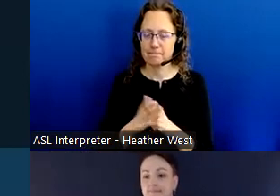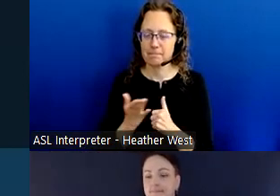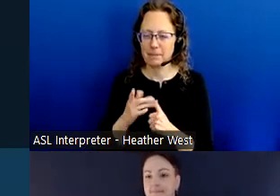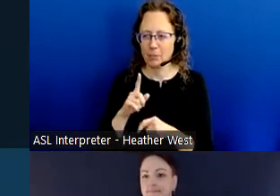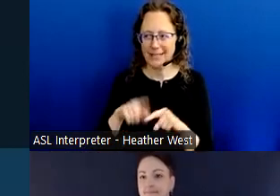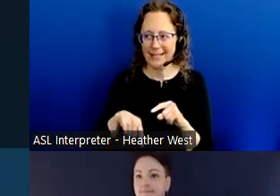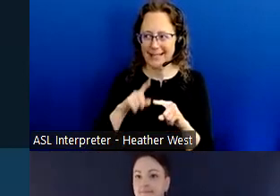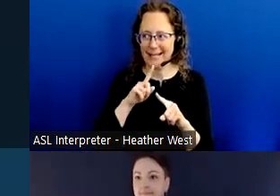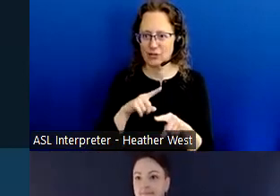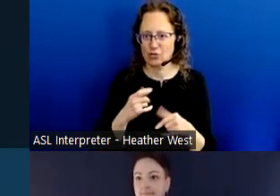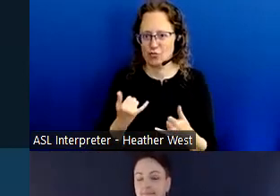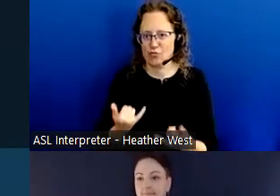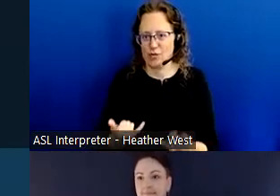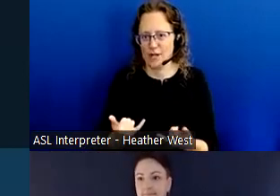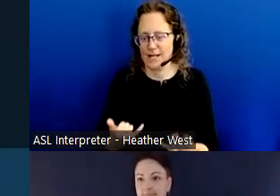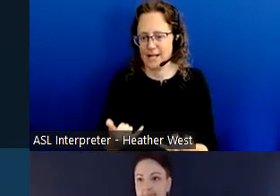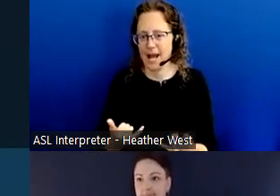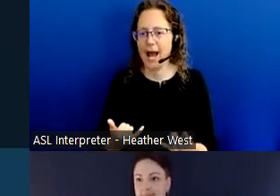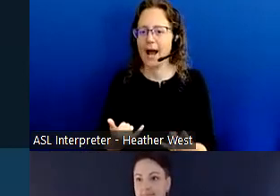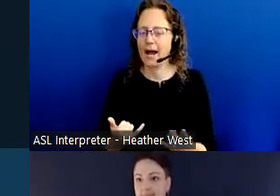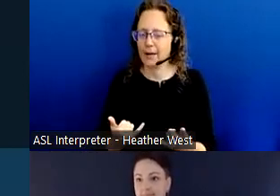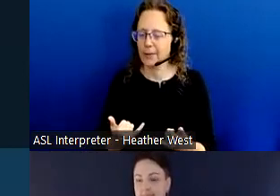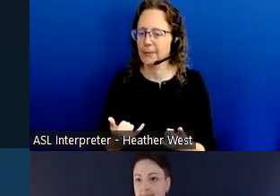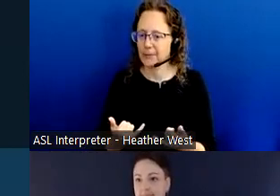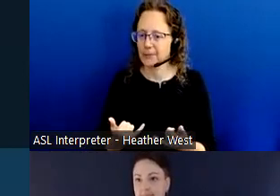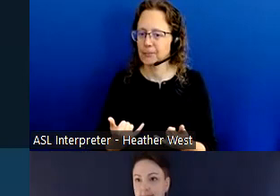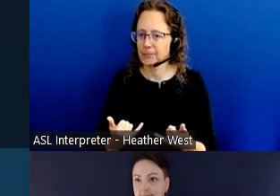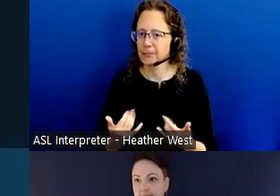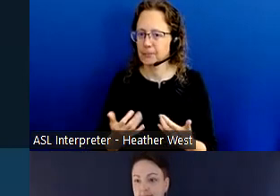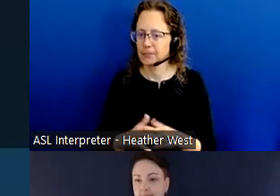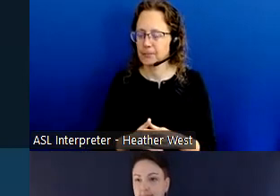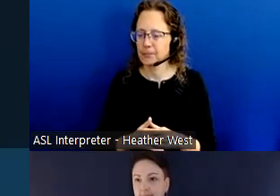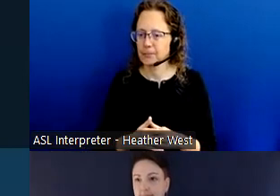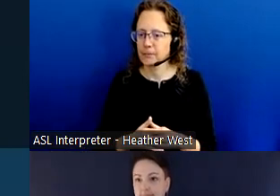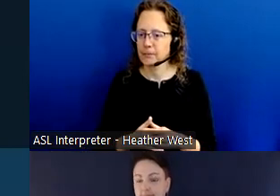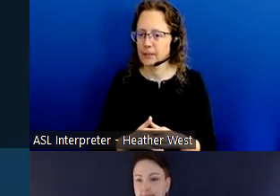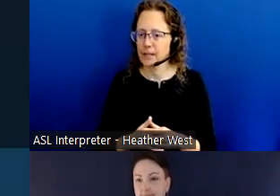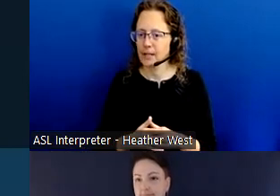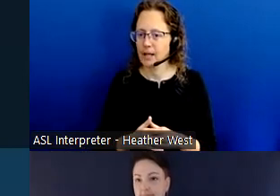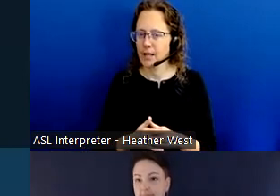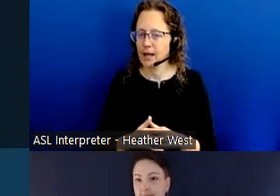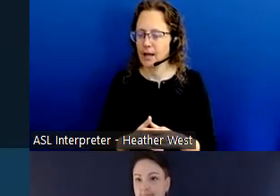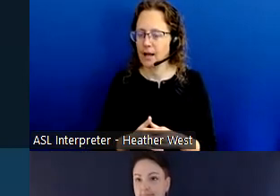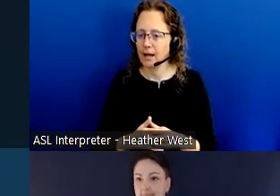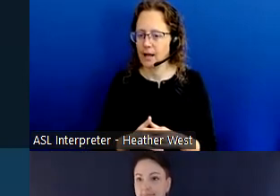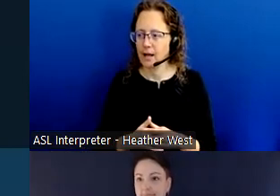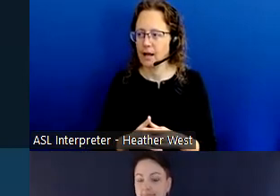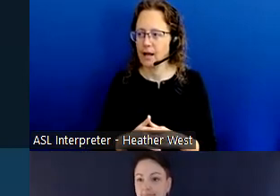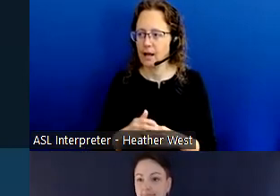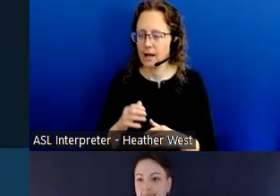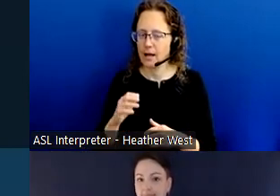moment, we'd be happy to collect a